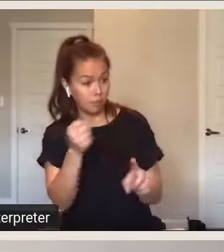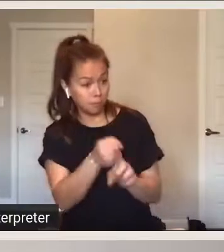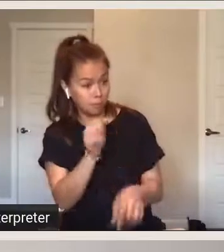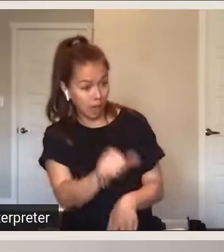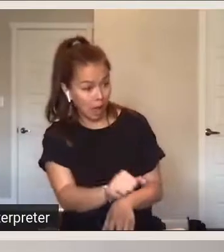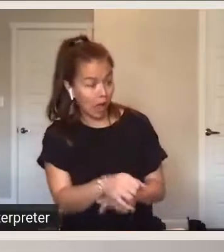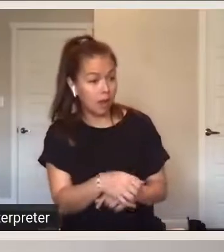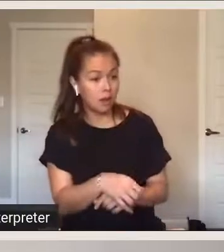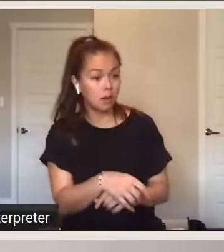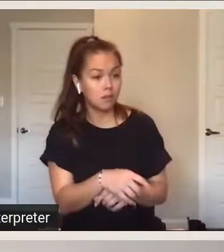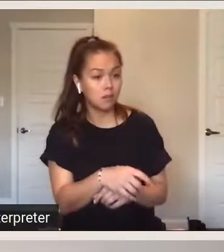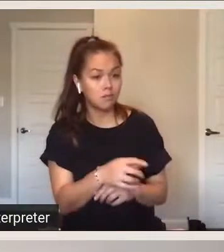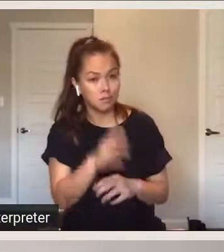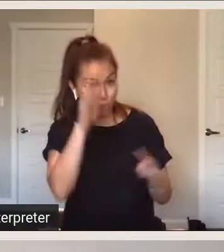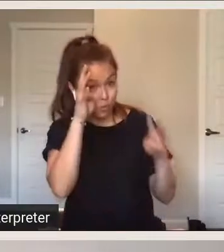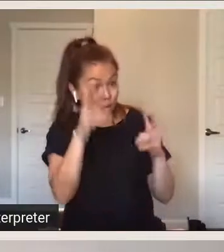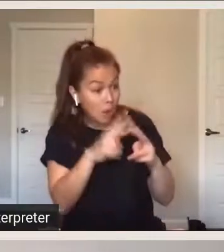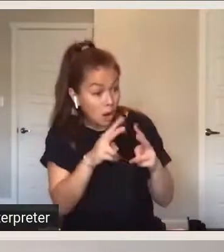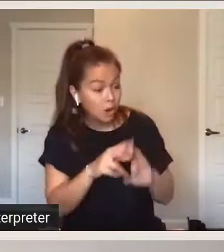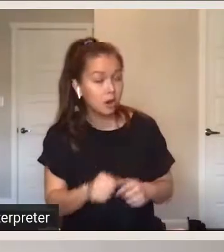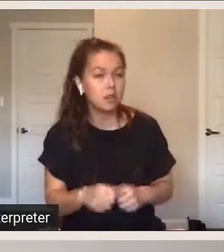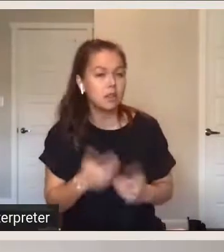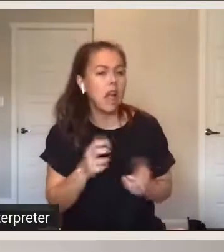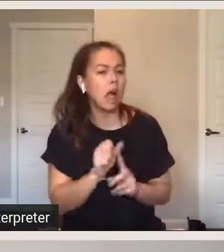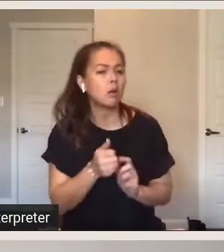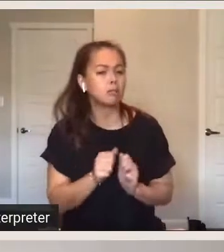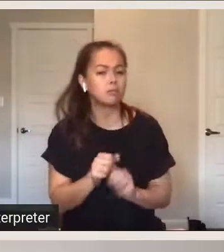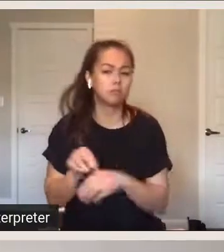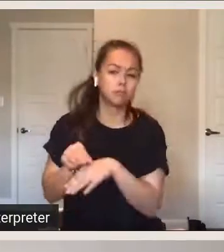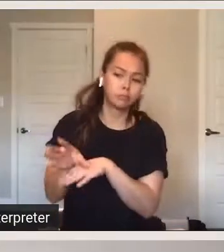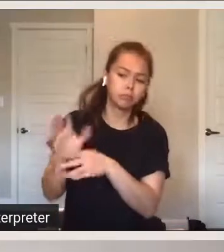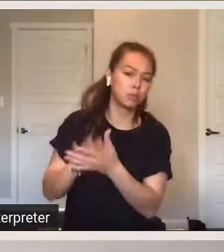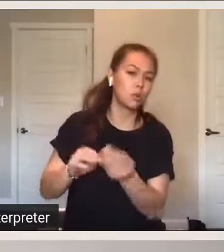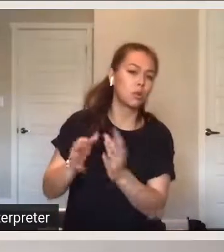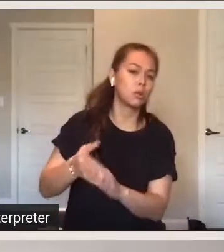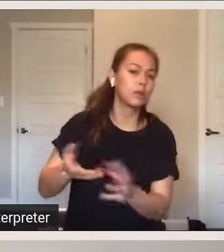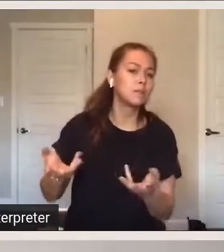partners, how that influenced the story.